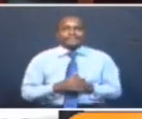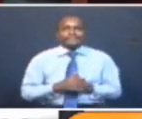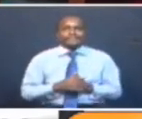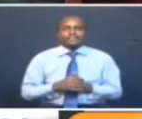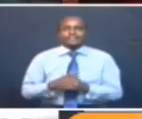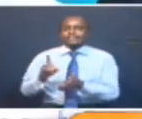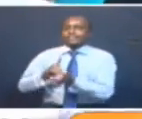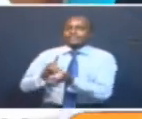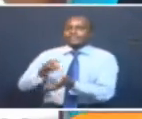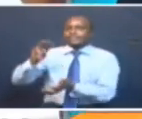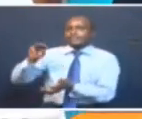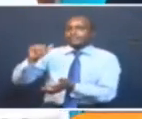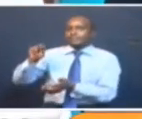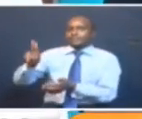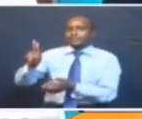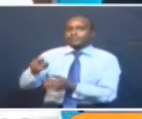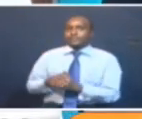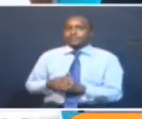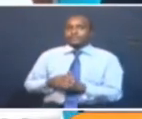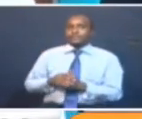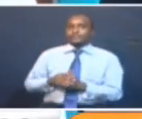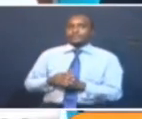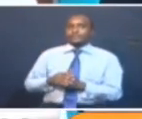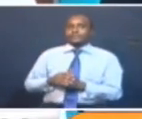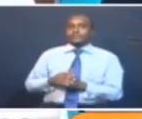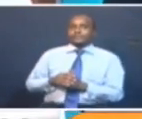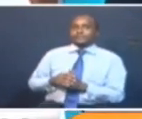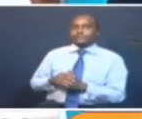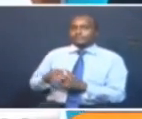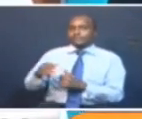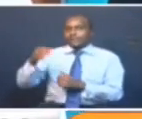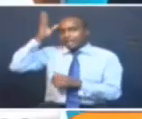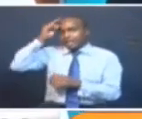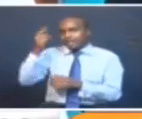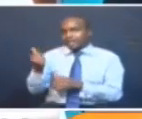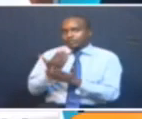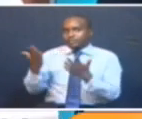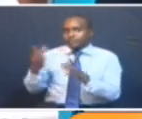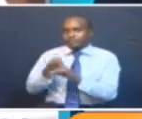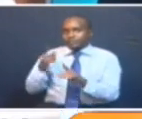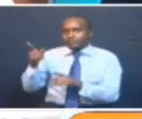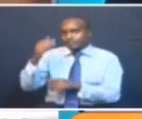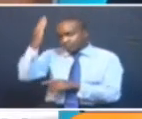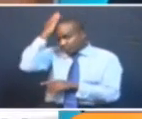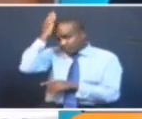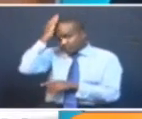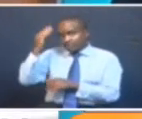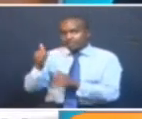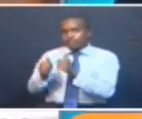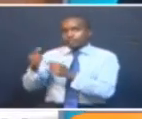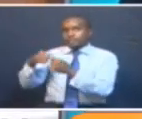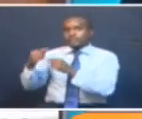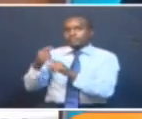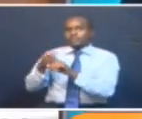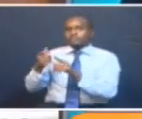Dr. Manu Chandaria, folks, this man, I tell you, learn a little something from this humility that comes with a man